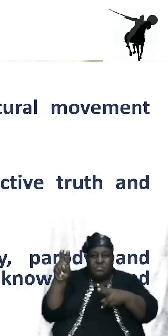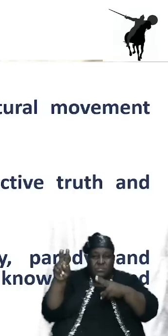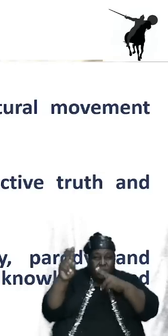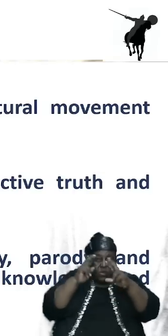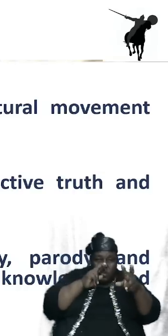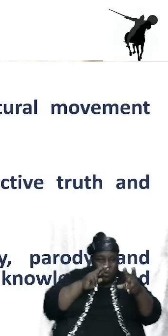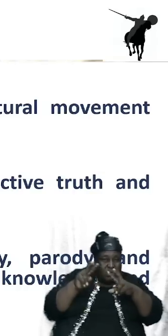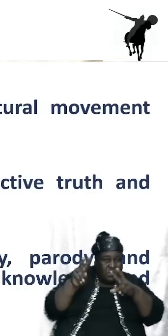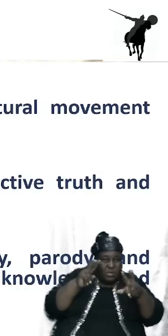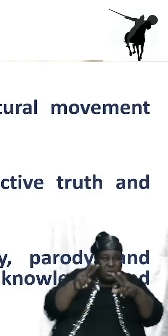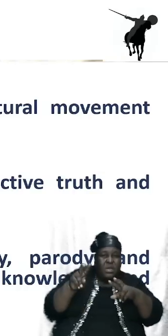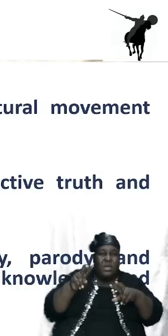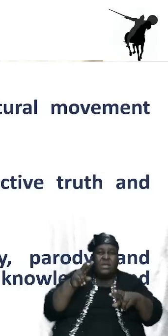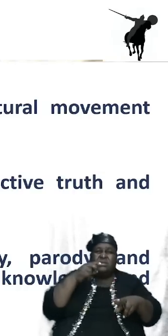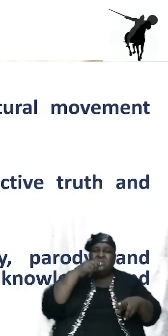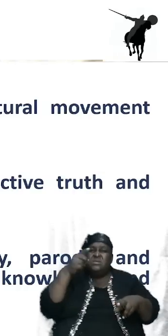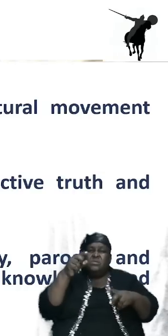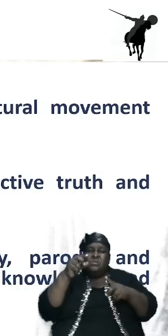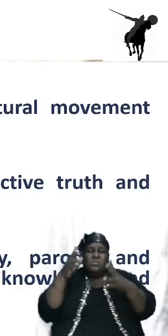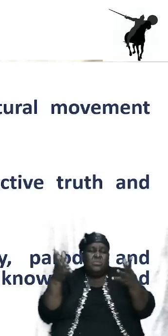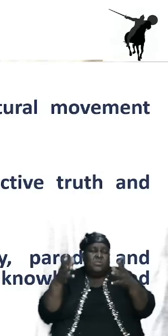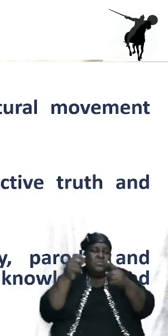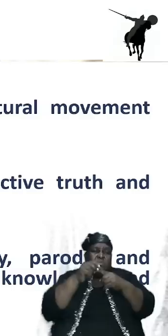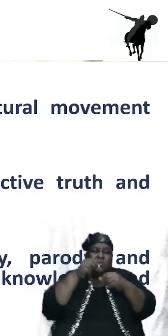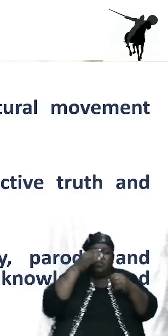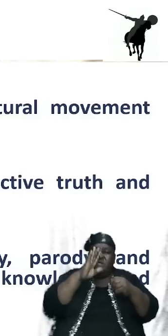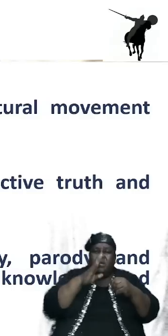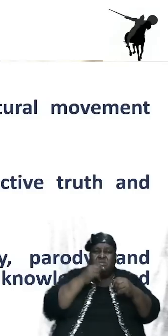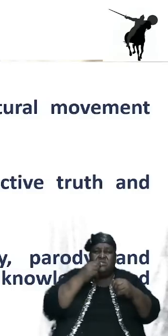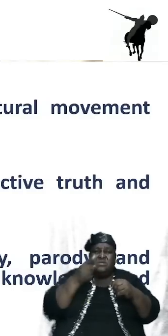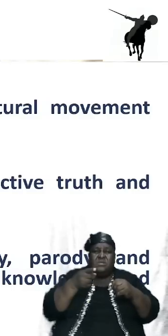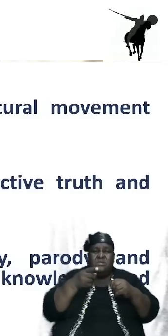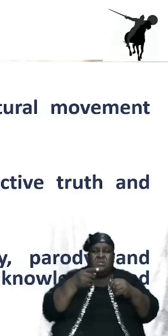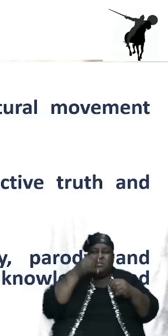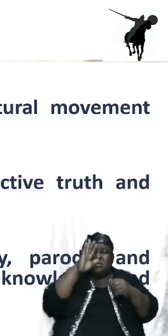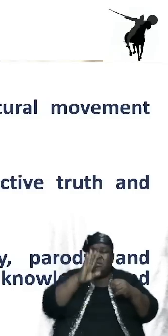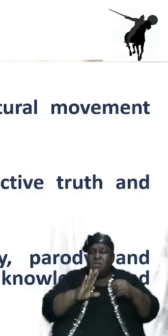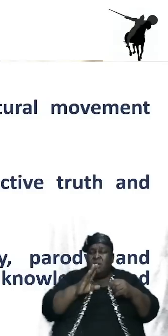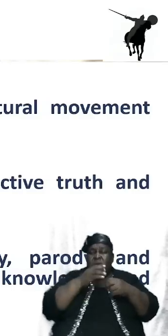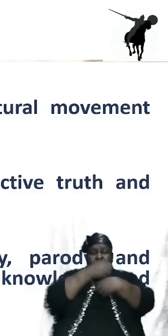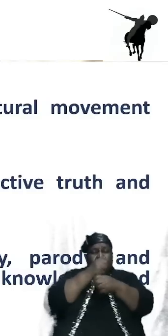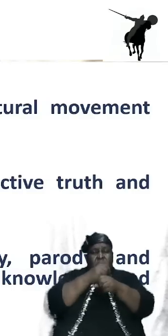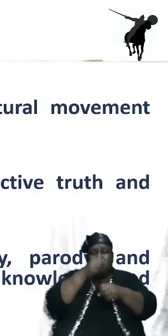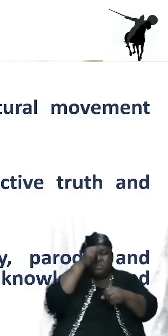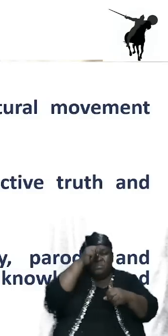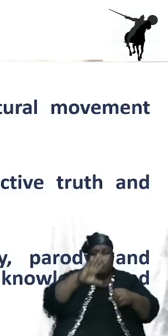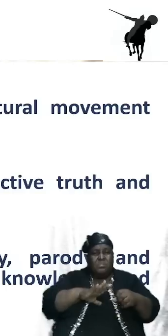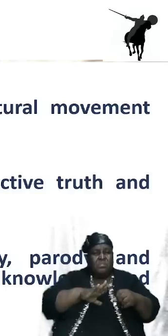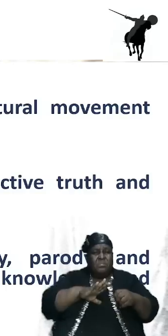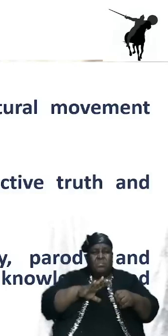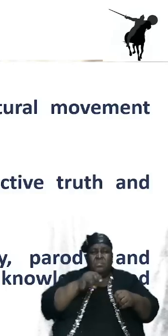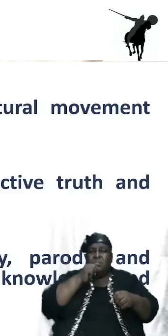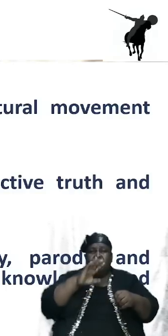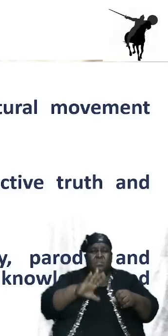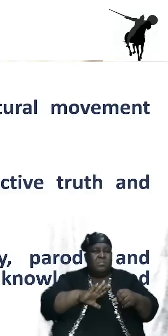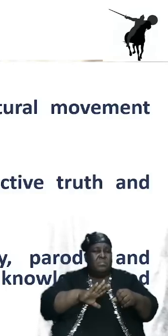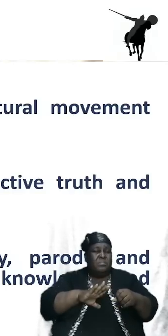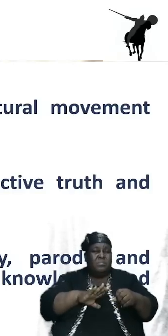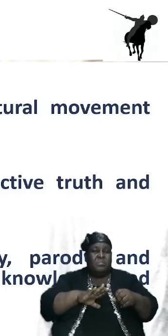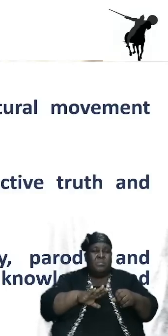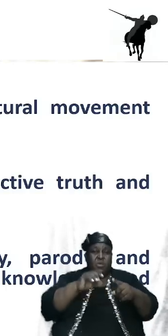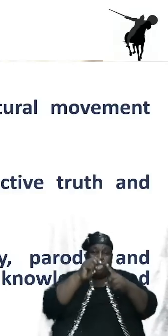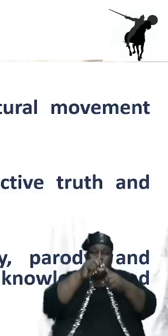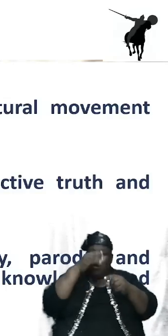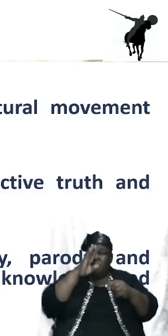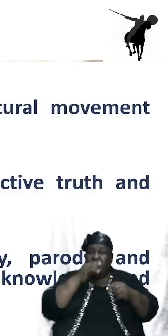on what the word of God says. For example, the Bible says God created male and female. We believe, we base it based on what the word of God says. The word of God